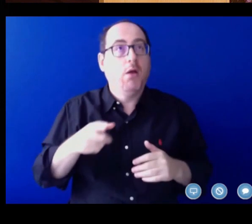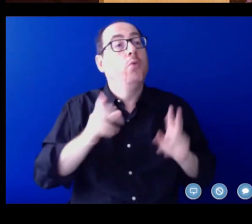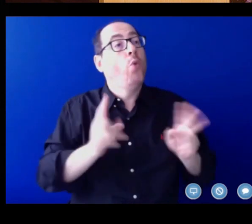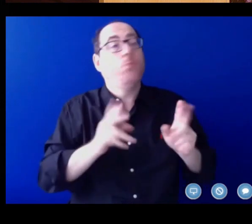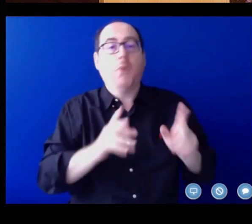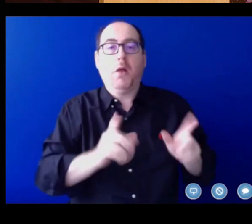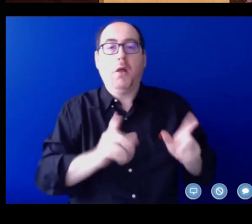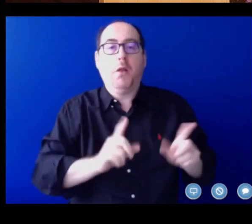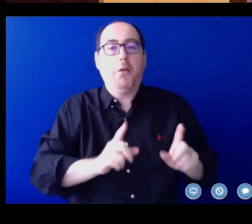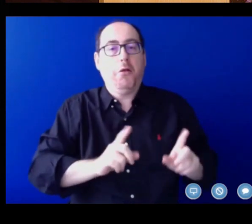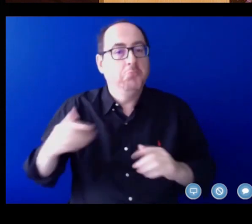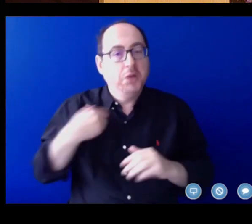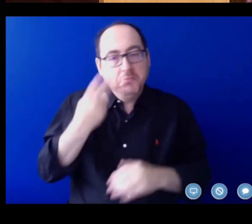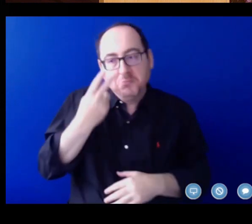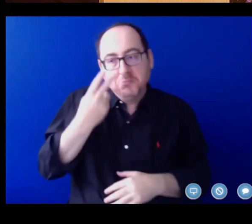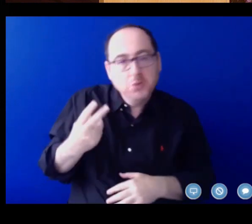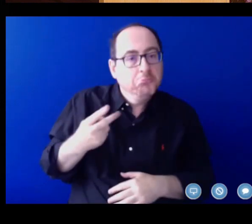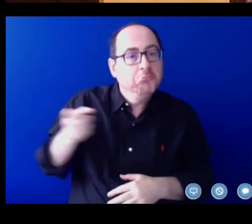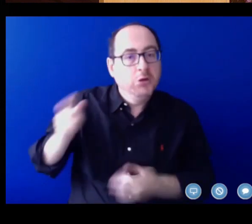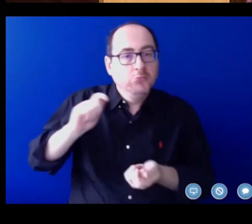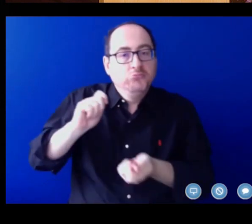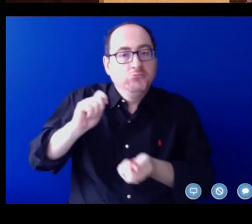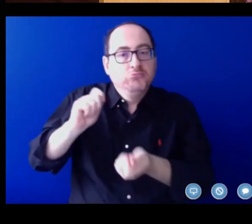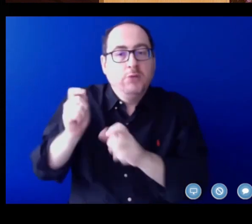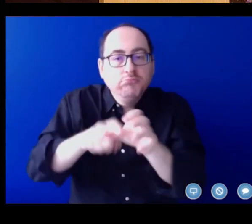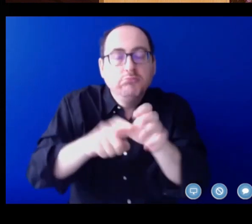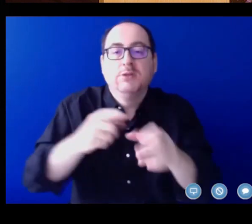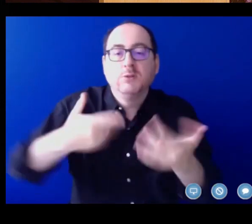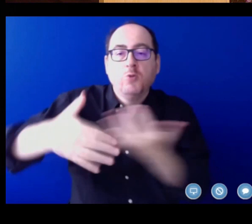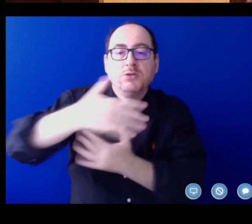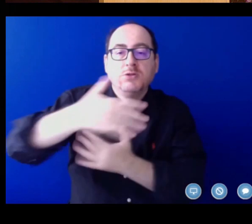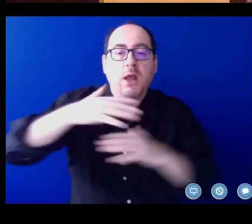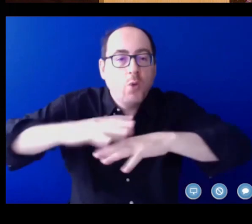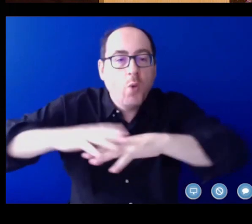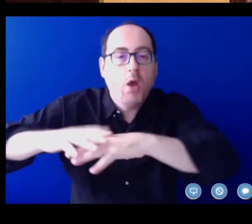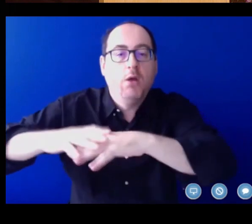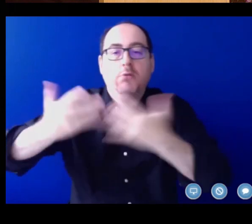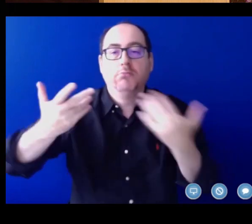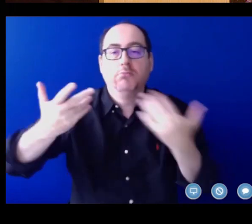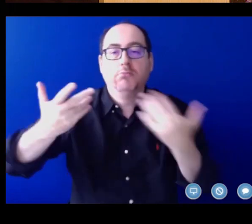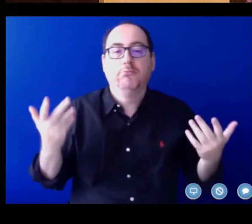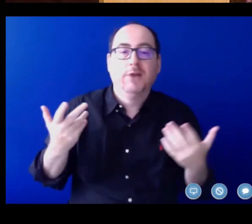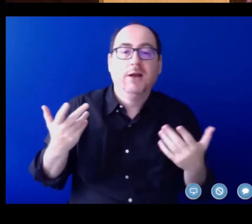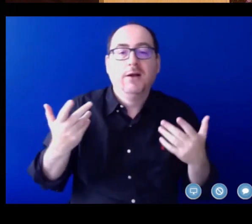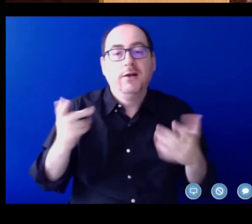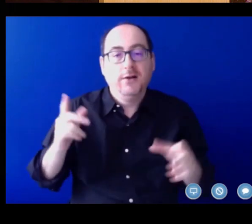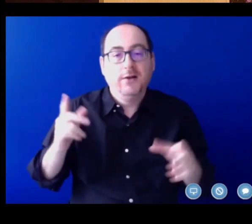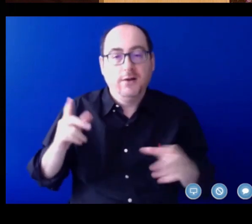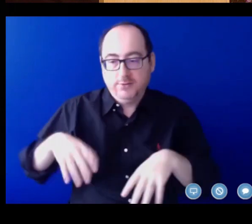social networks from the beginning to the end of the program. So analysis of the longitudinal data